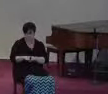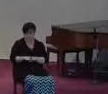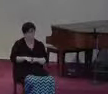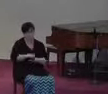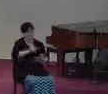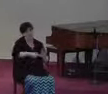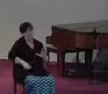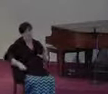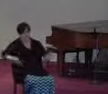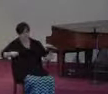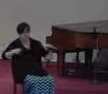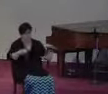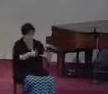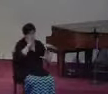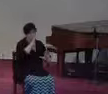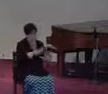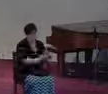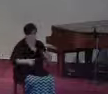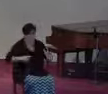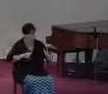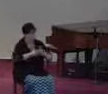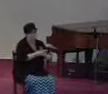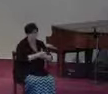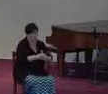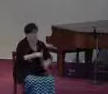Sword will pierce your own soul too.